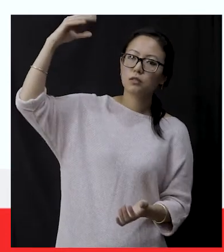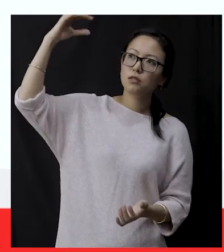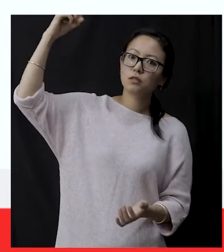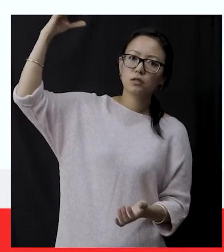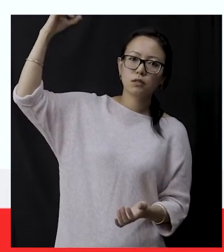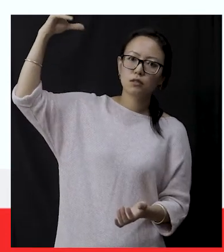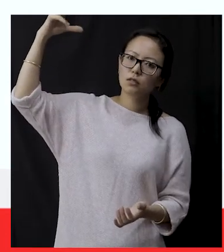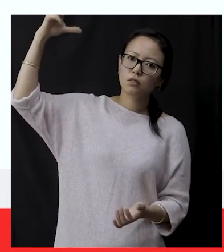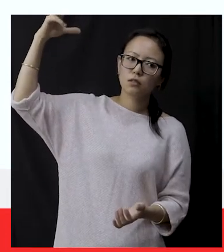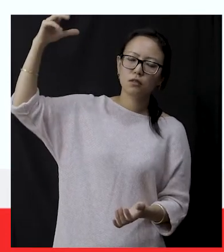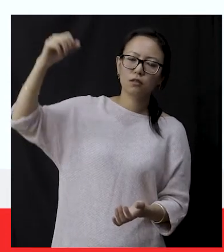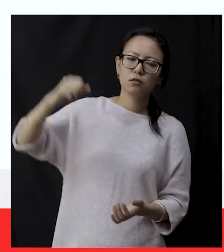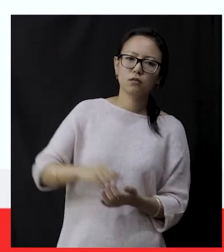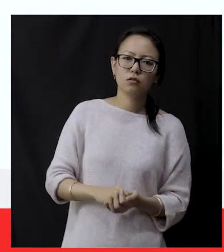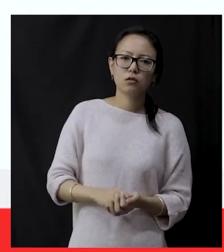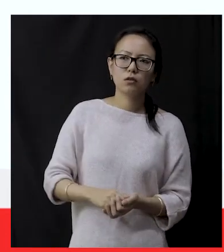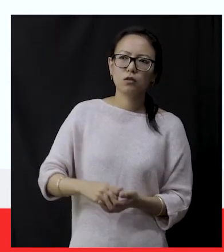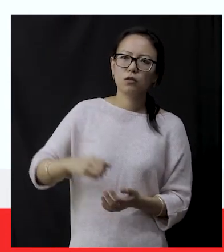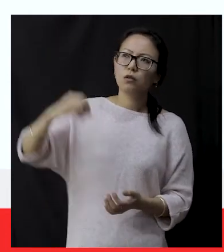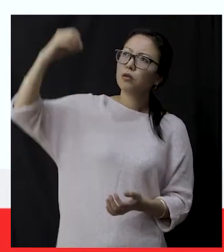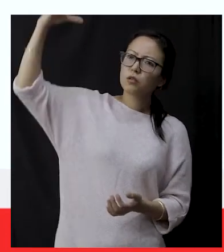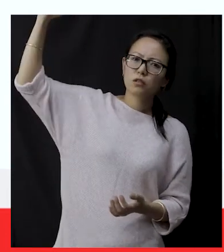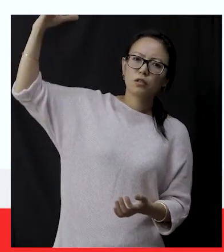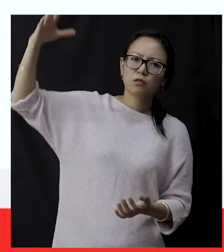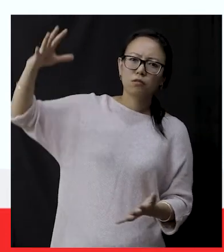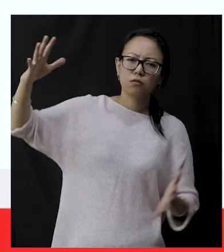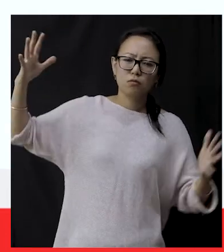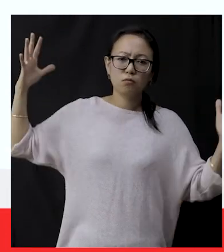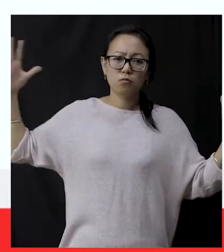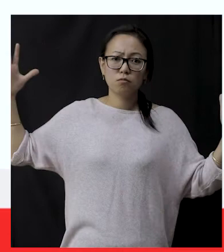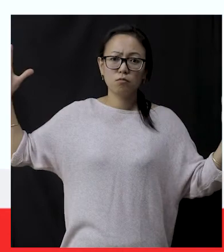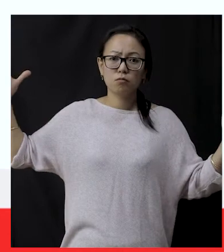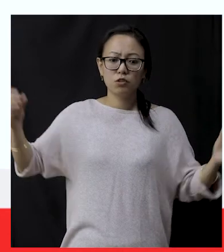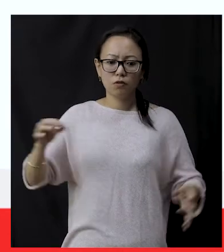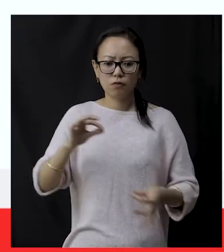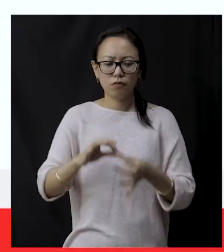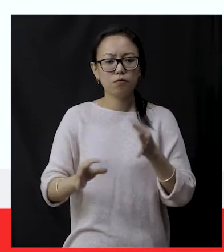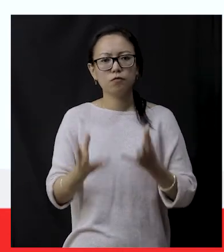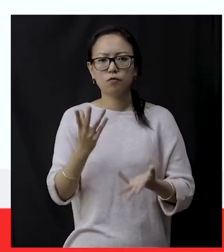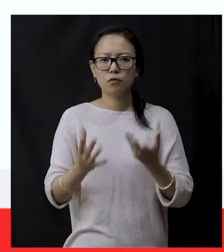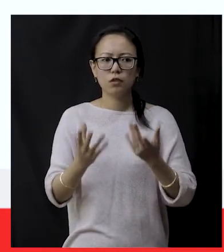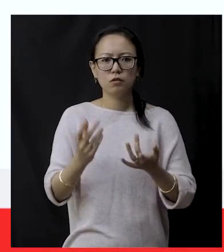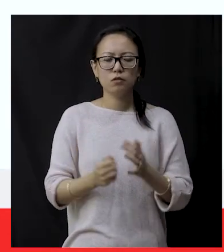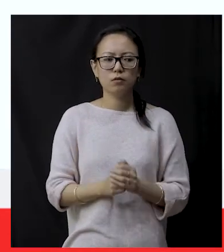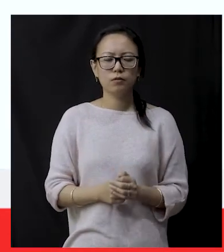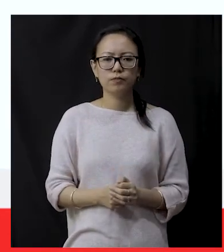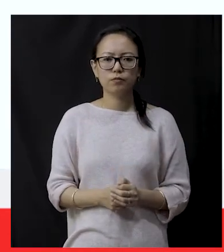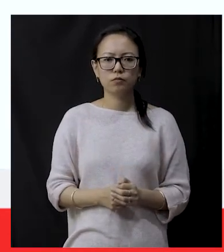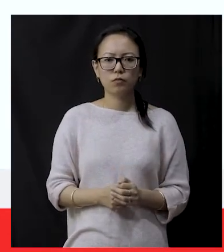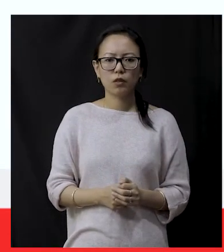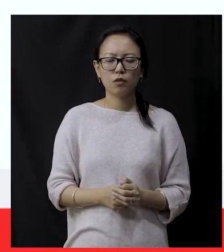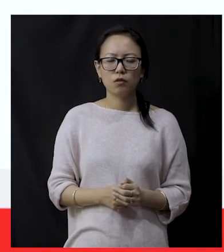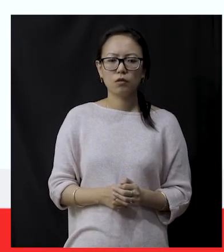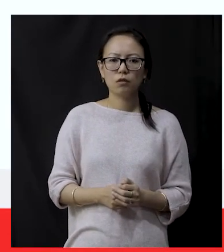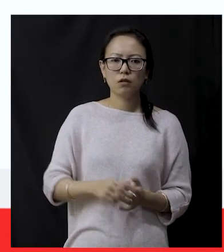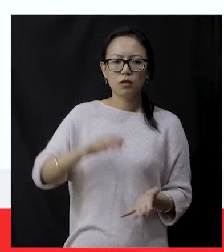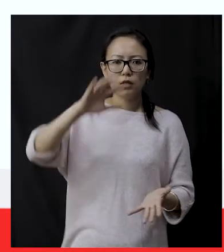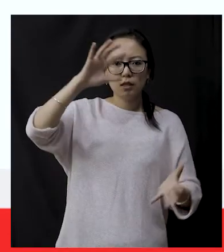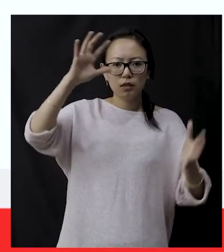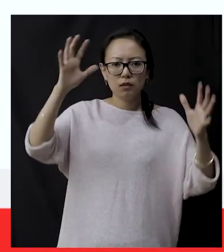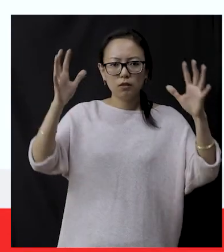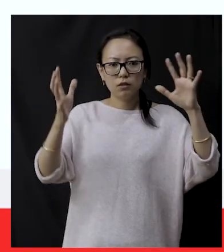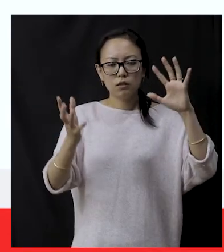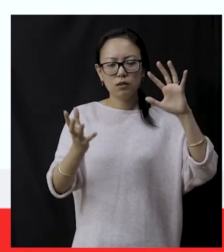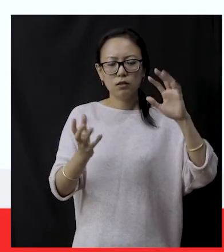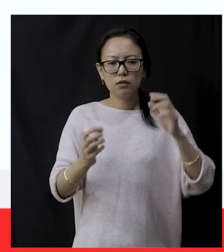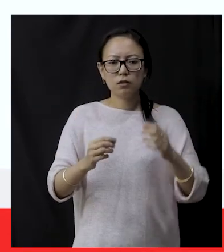of fire, right? So do you know that the Earth revolves around the sun?